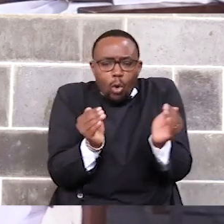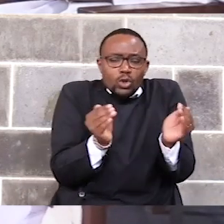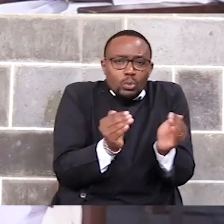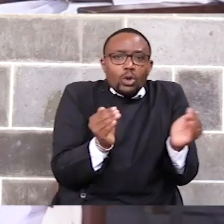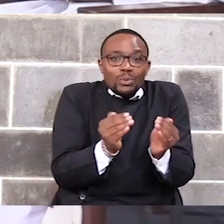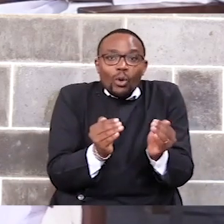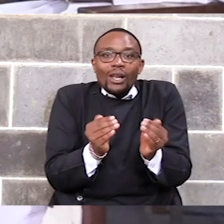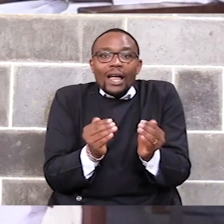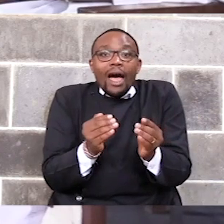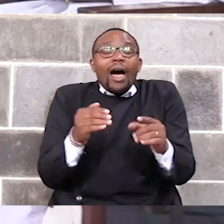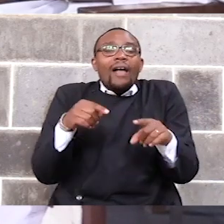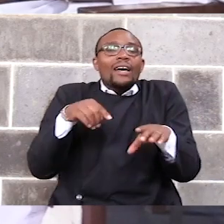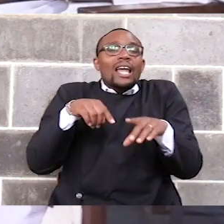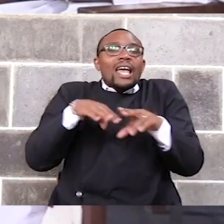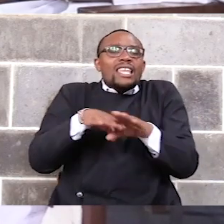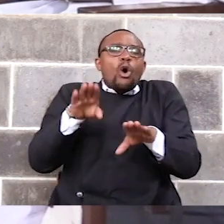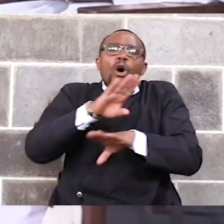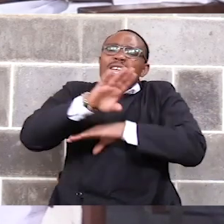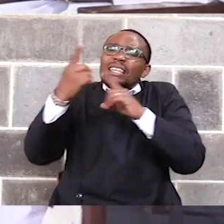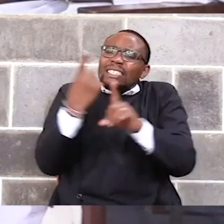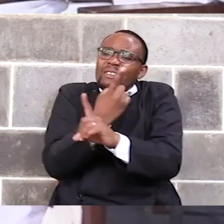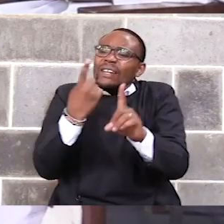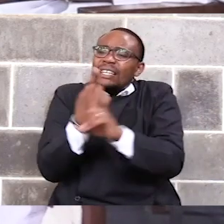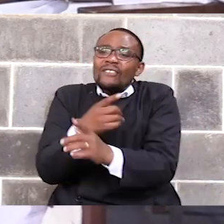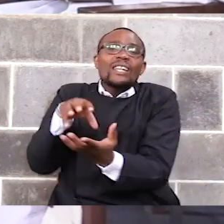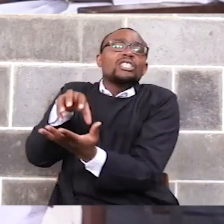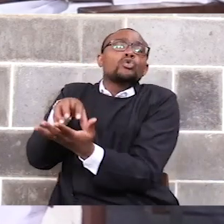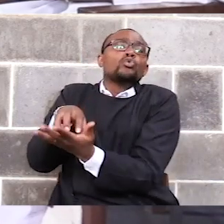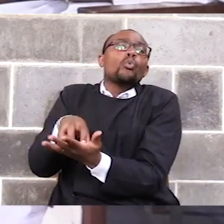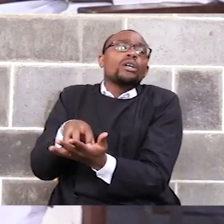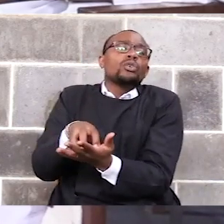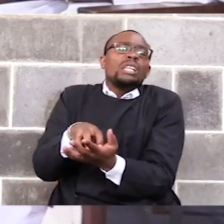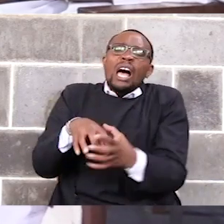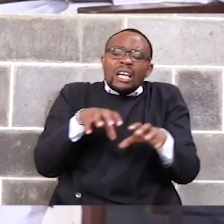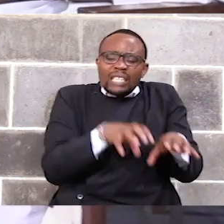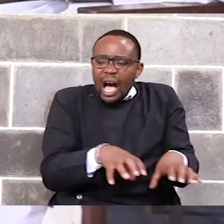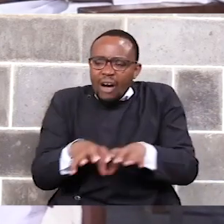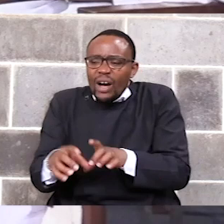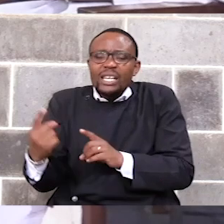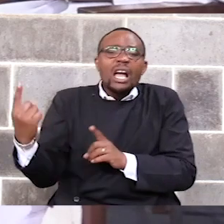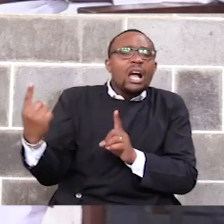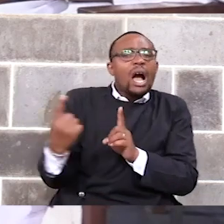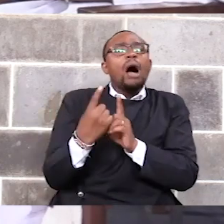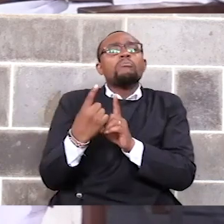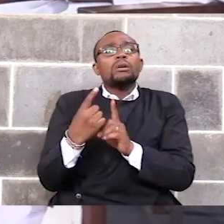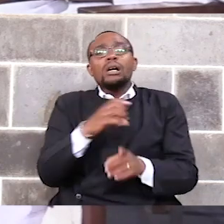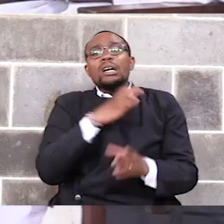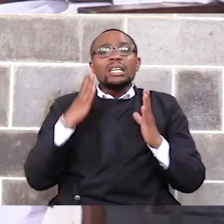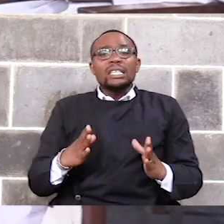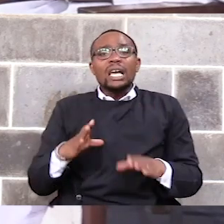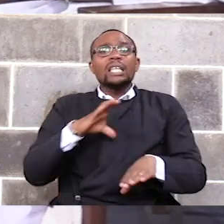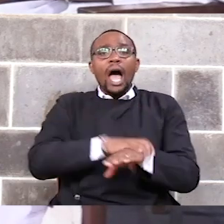common in all situations. Throughout the waves of persecution, we are shown that the Christians will